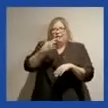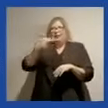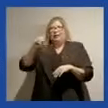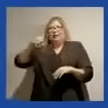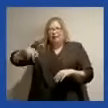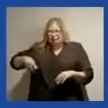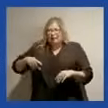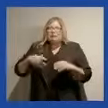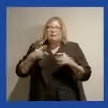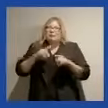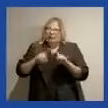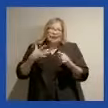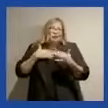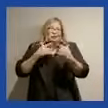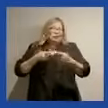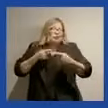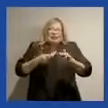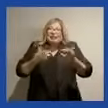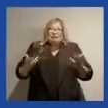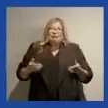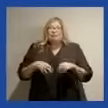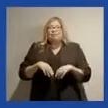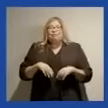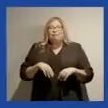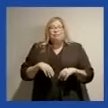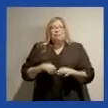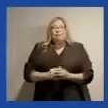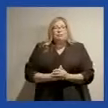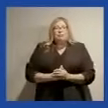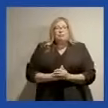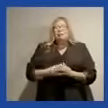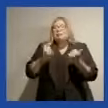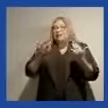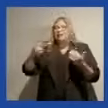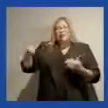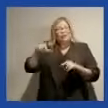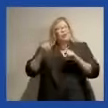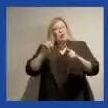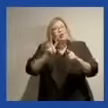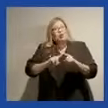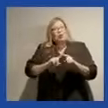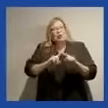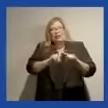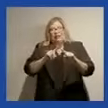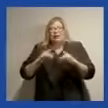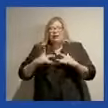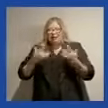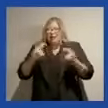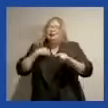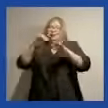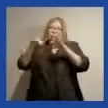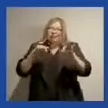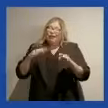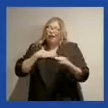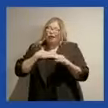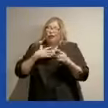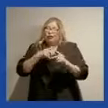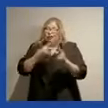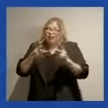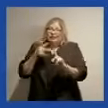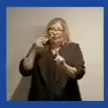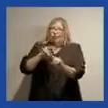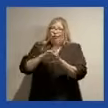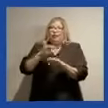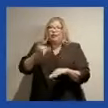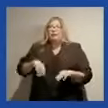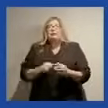been clear about that. And you've been, many of you have been to a lot of events where we've expressed ourselves pretty clearly on this. As it relates to just some of the ongoing,